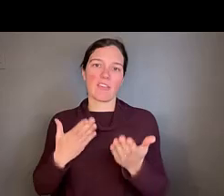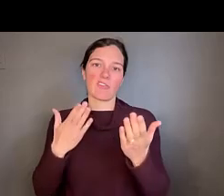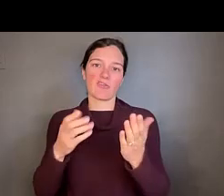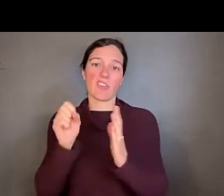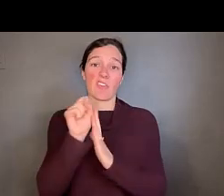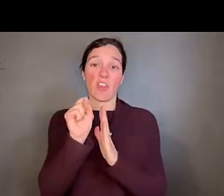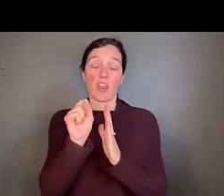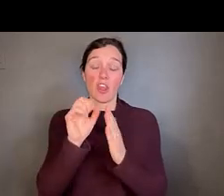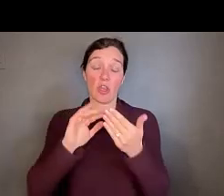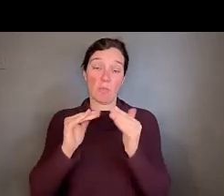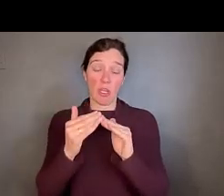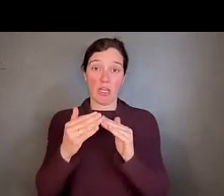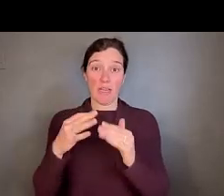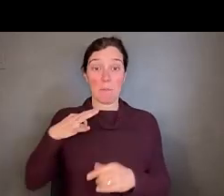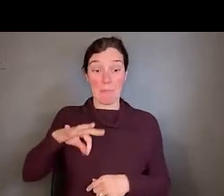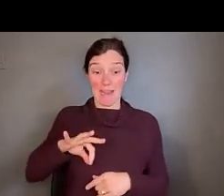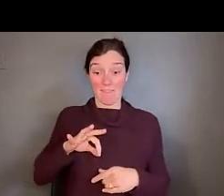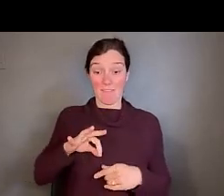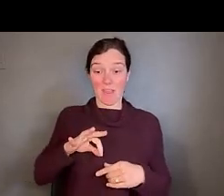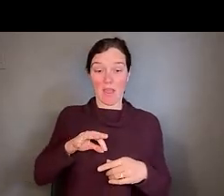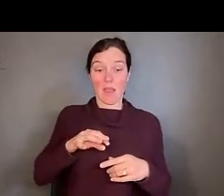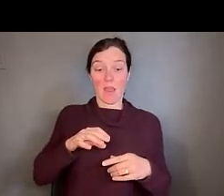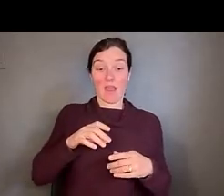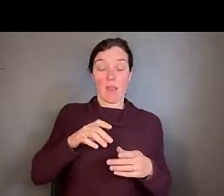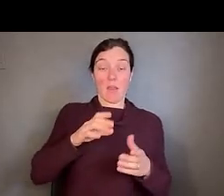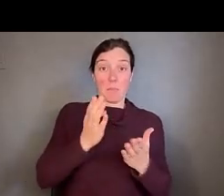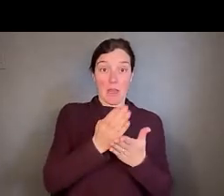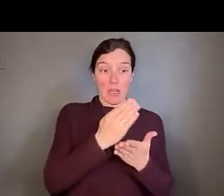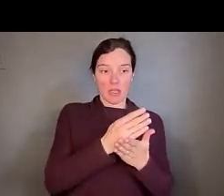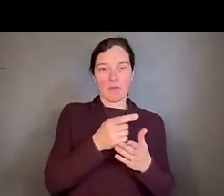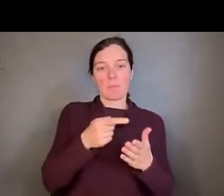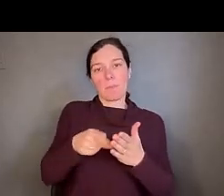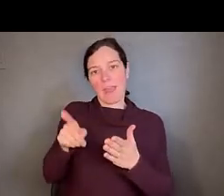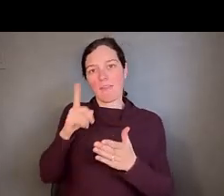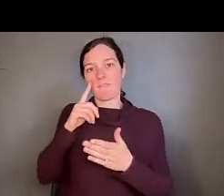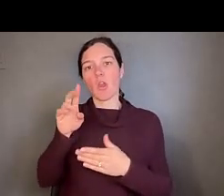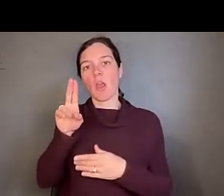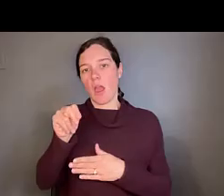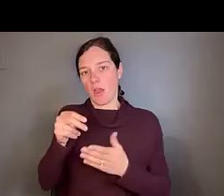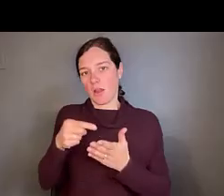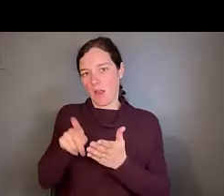community benefit be spent more on uncompensated care.